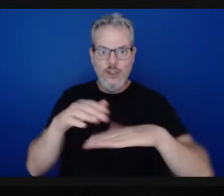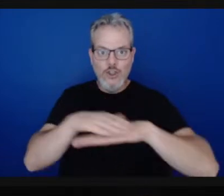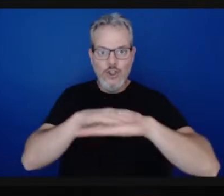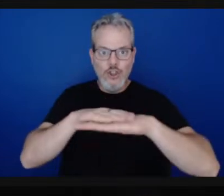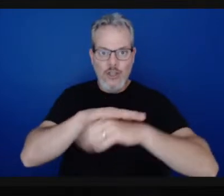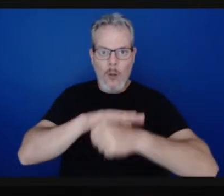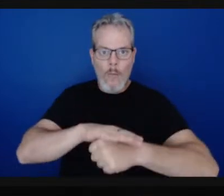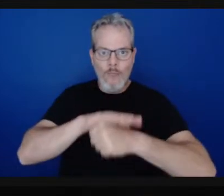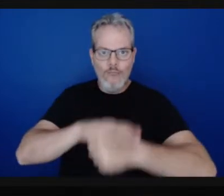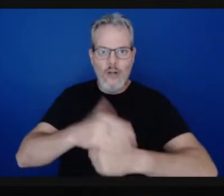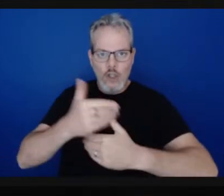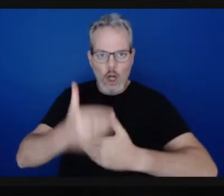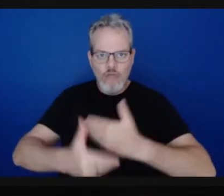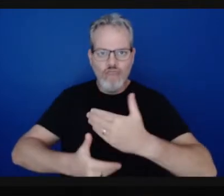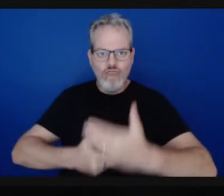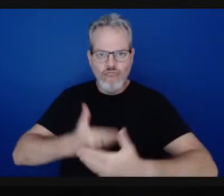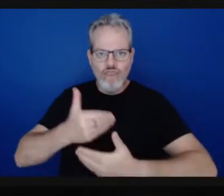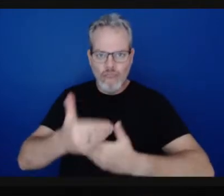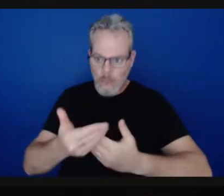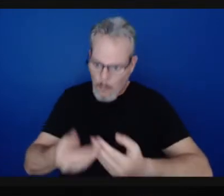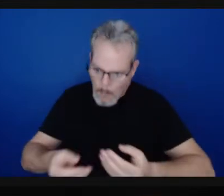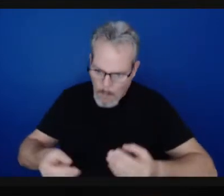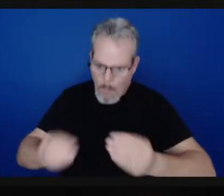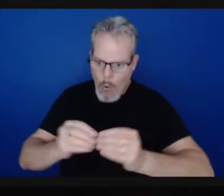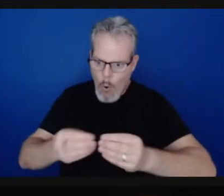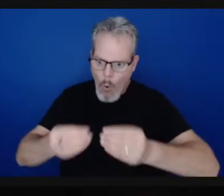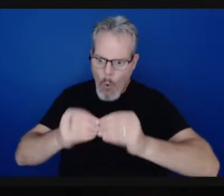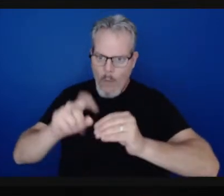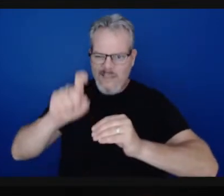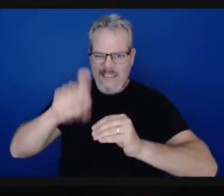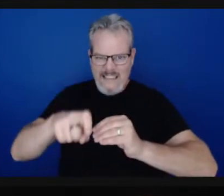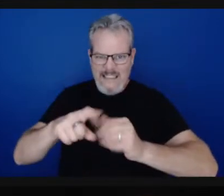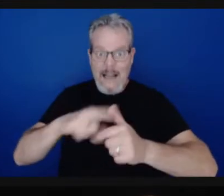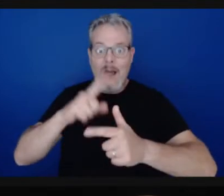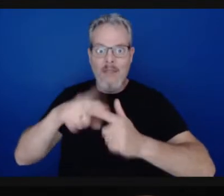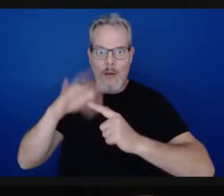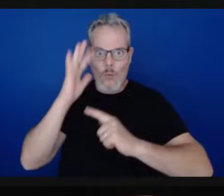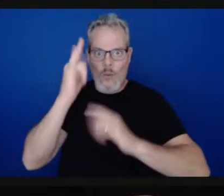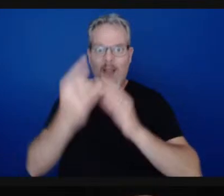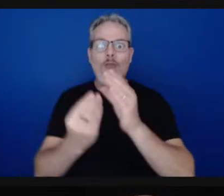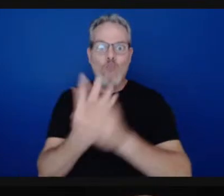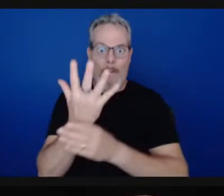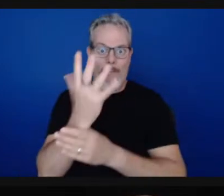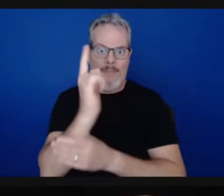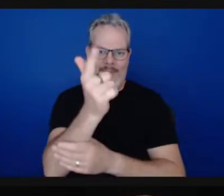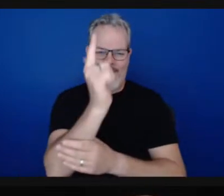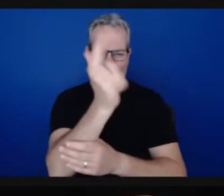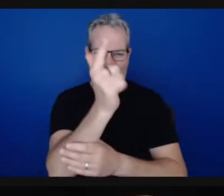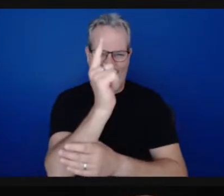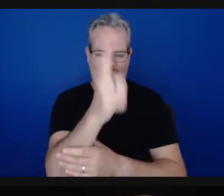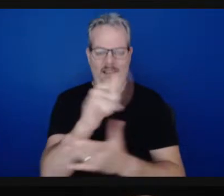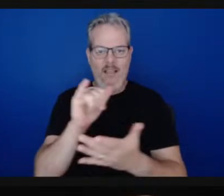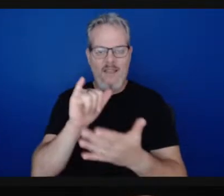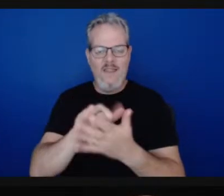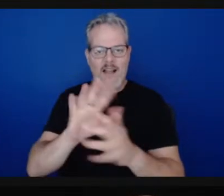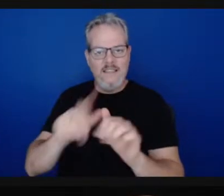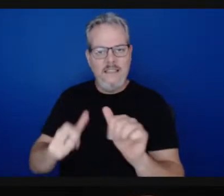and much more would be needed until it's ready to erupt. So that's the Hawaiian Volcano summary for the week.